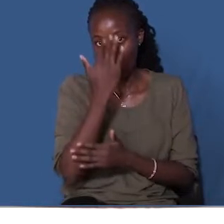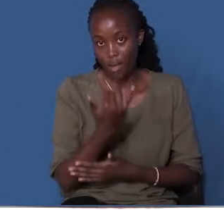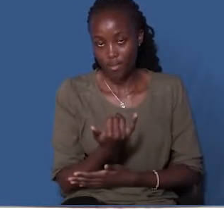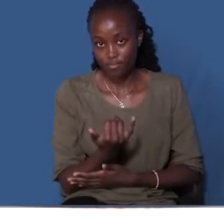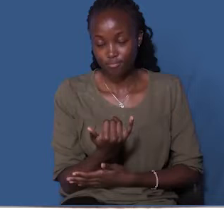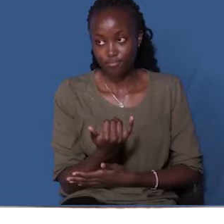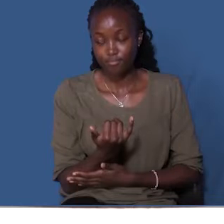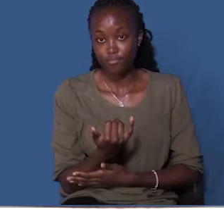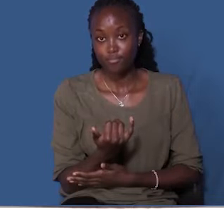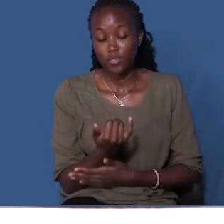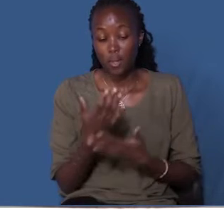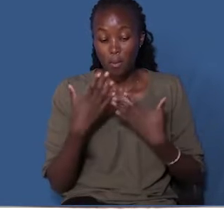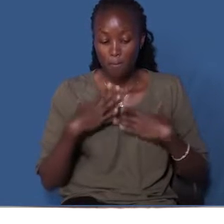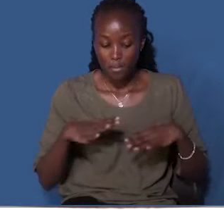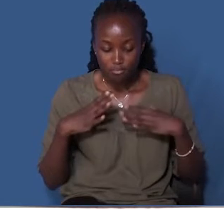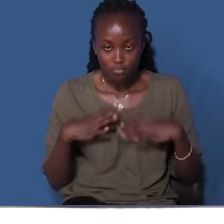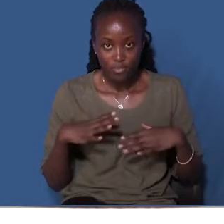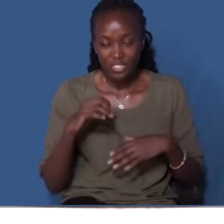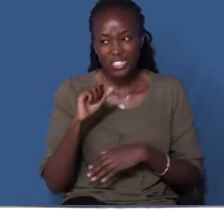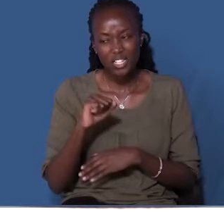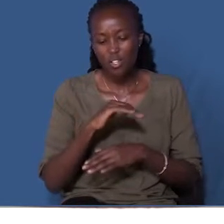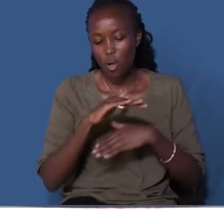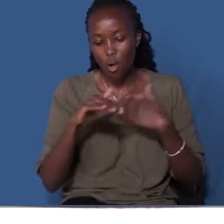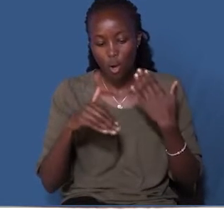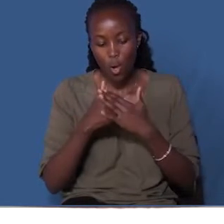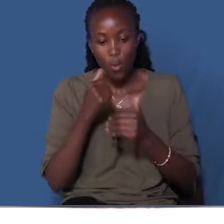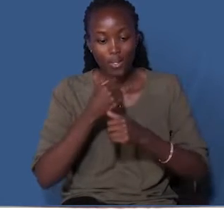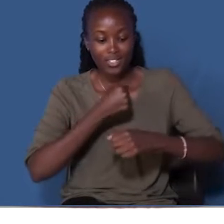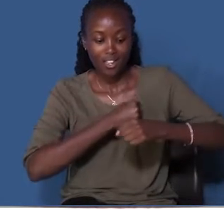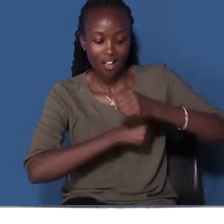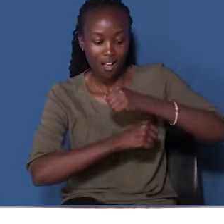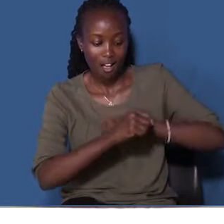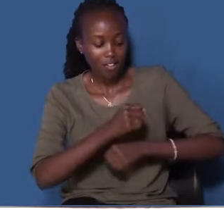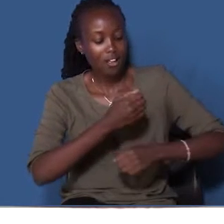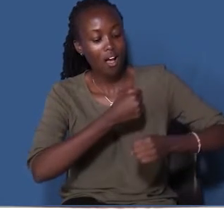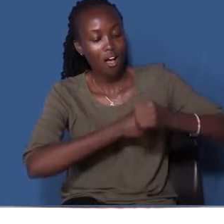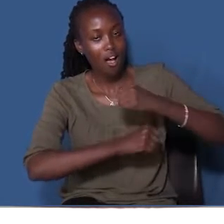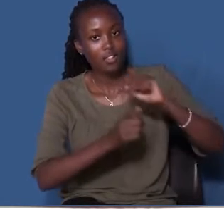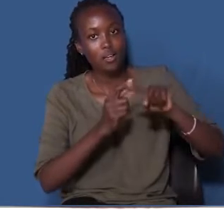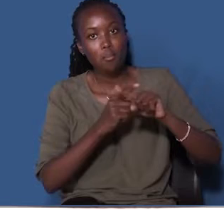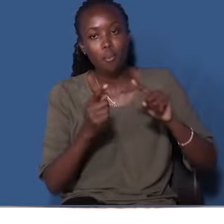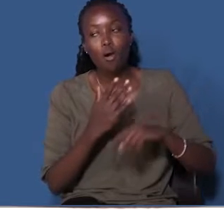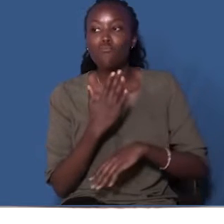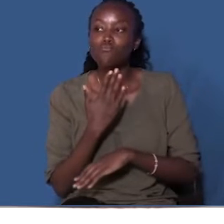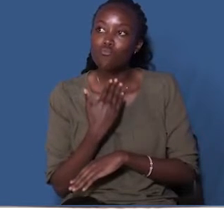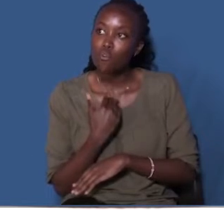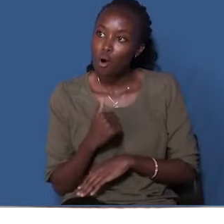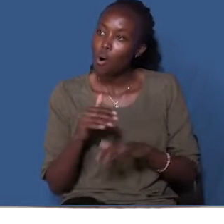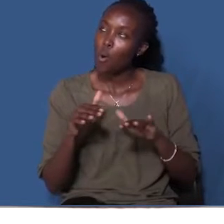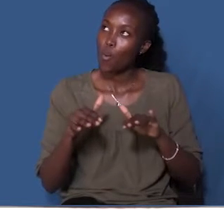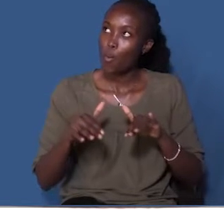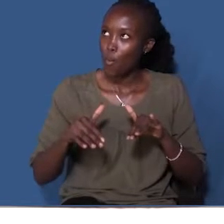that these people, no matter whatever they were doing it longing to see what Christ